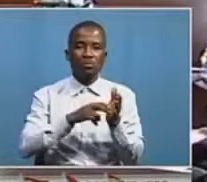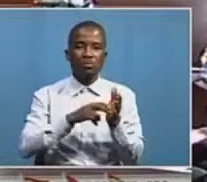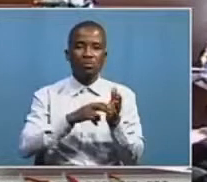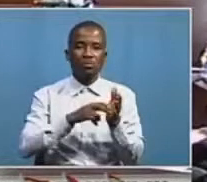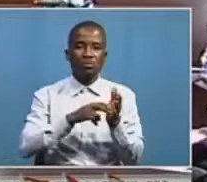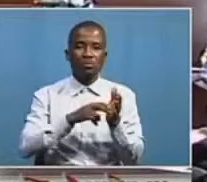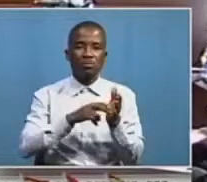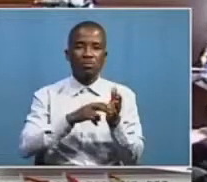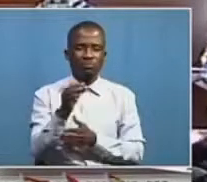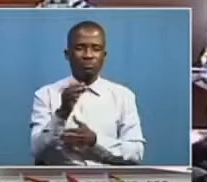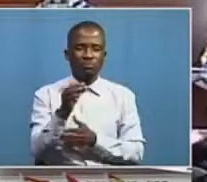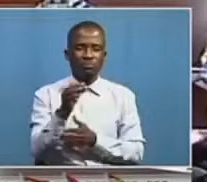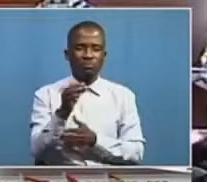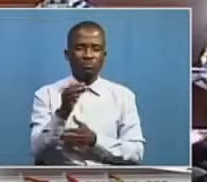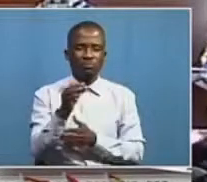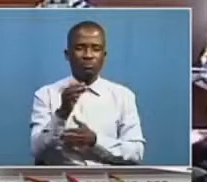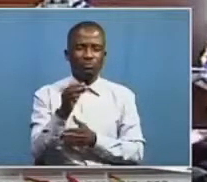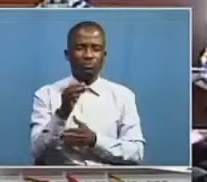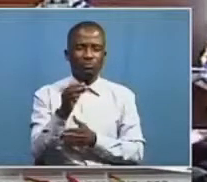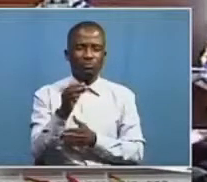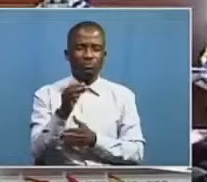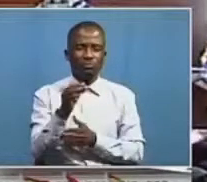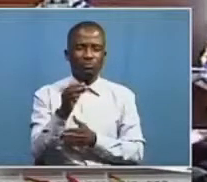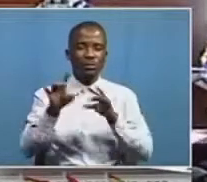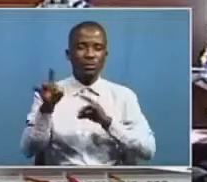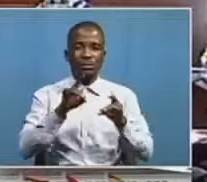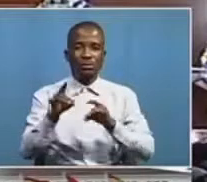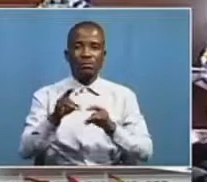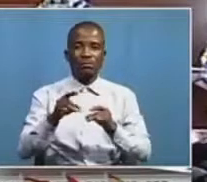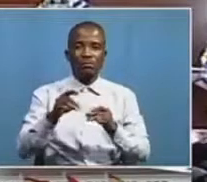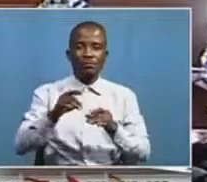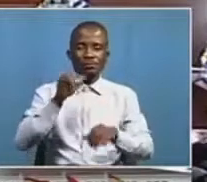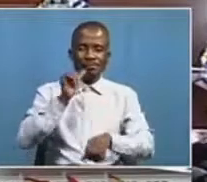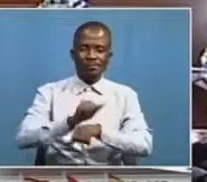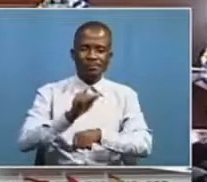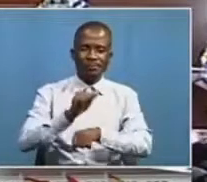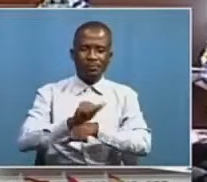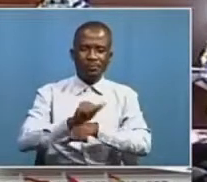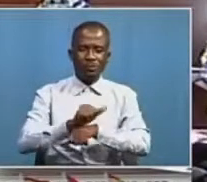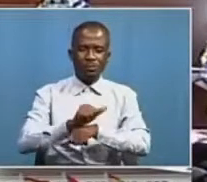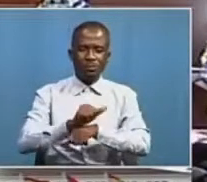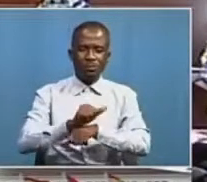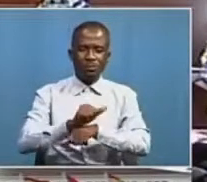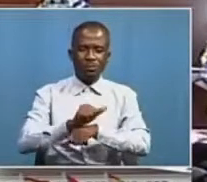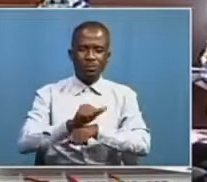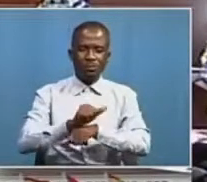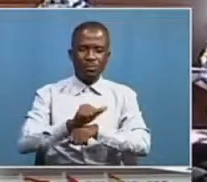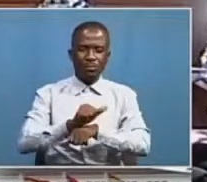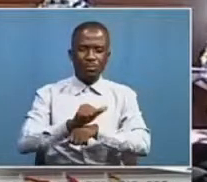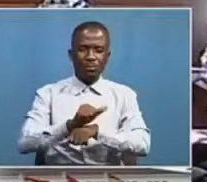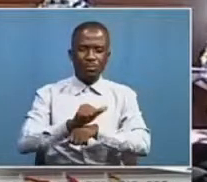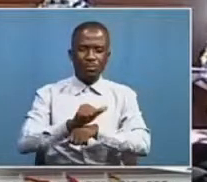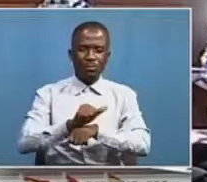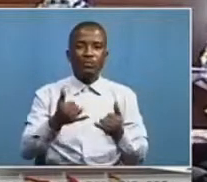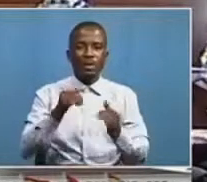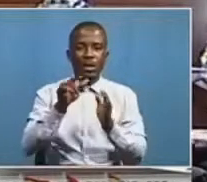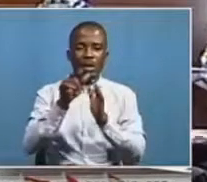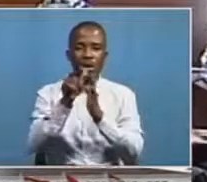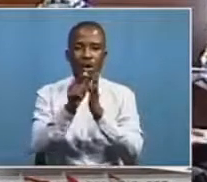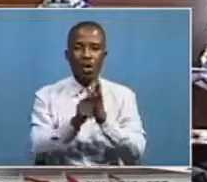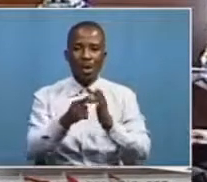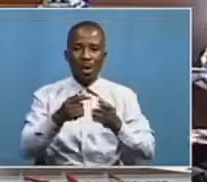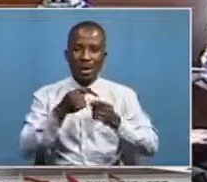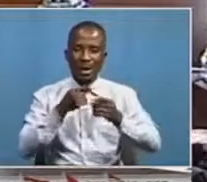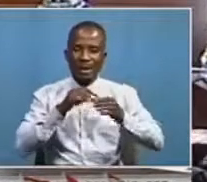which deals with omissions and errors in the course of executing administrative or executive functions. The section provides as